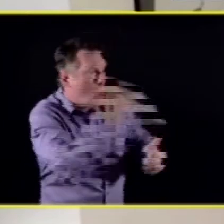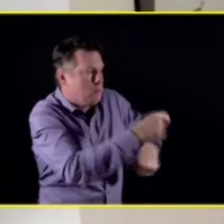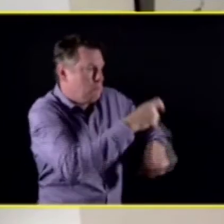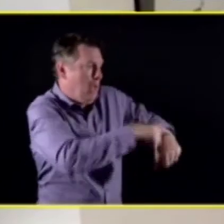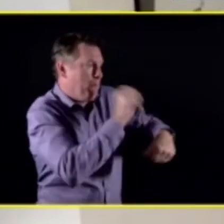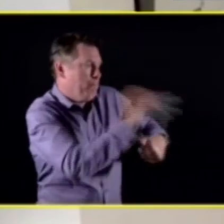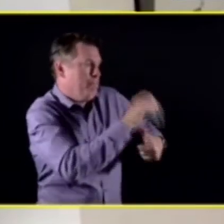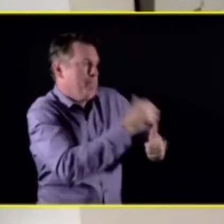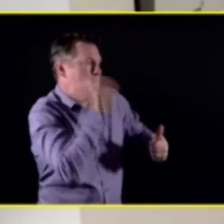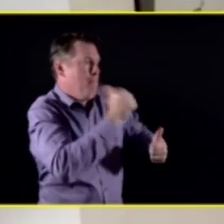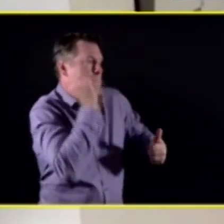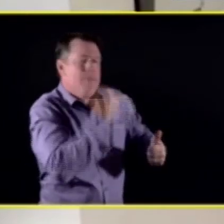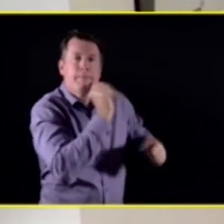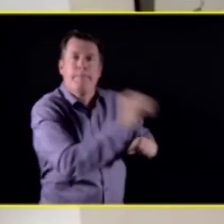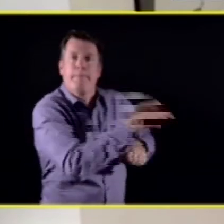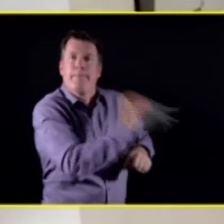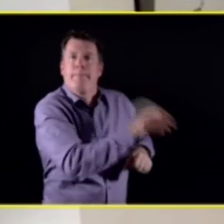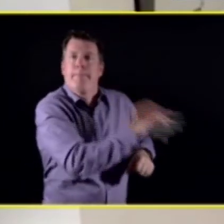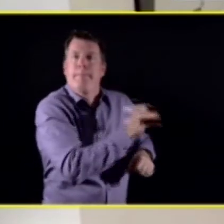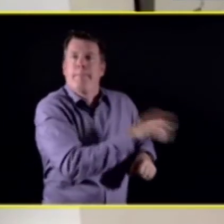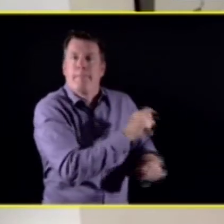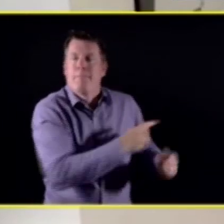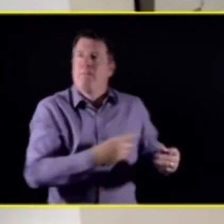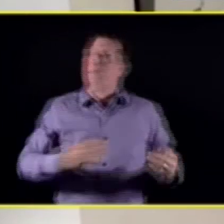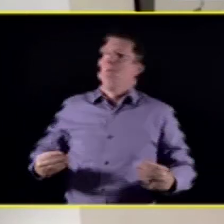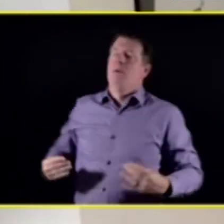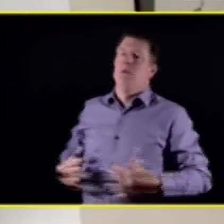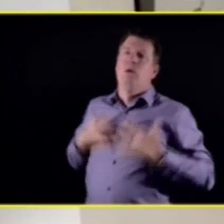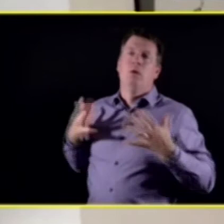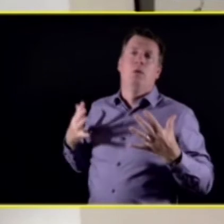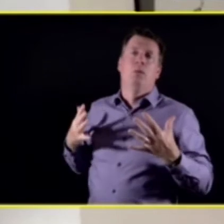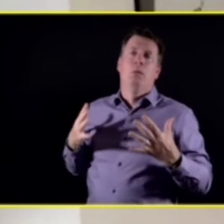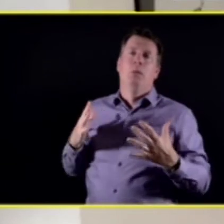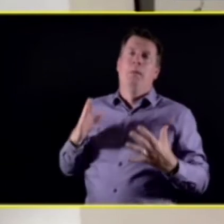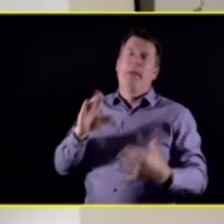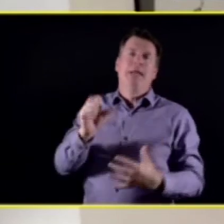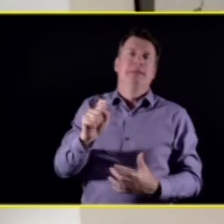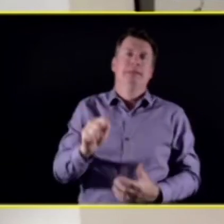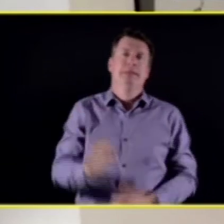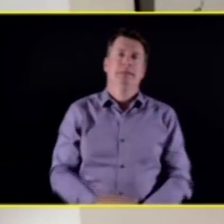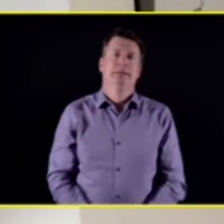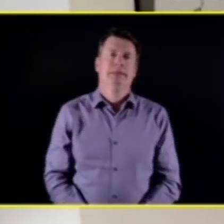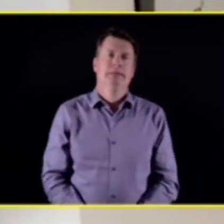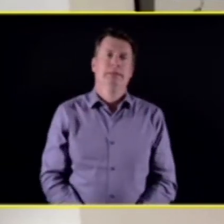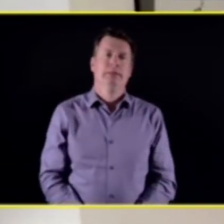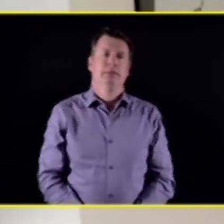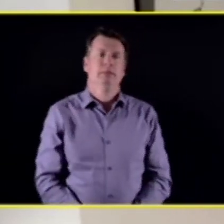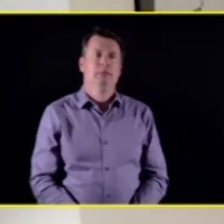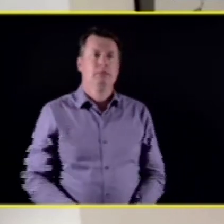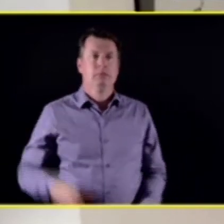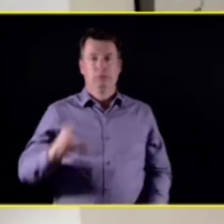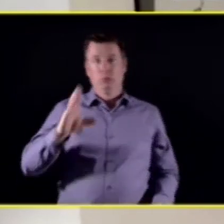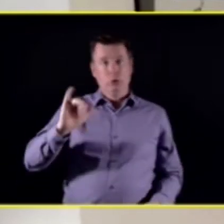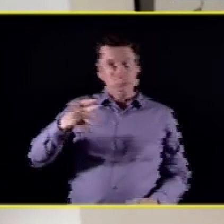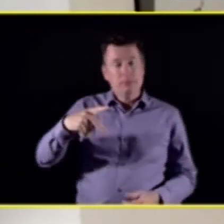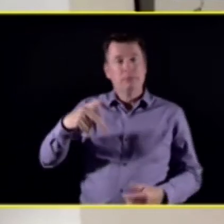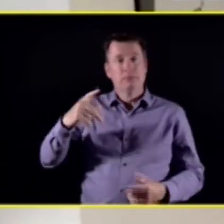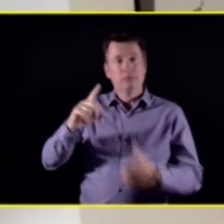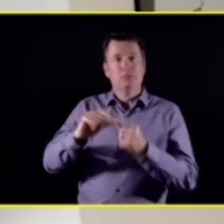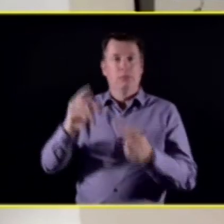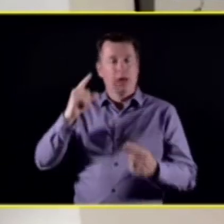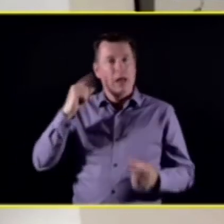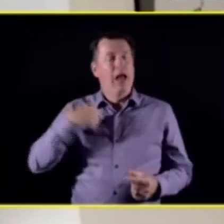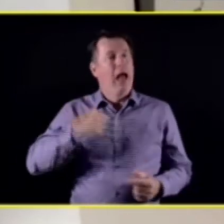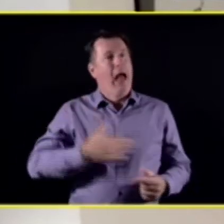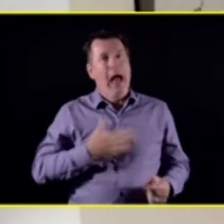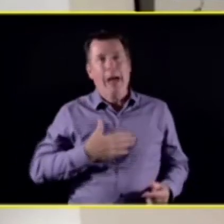It's so kind of you to say, and we're so appreciative because there's thousands of people here working hard to try to deliver that. So it's really wonderful to hear